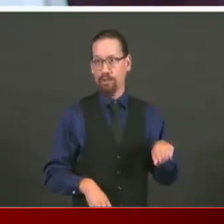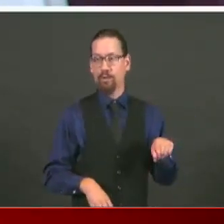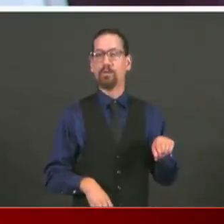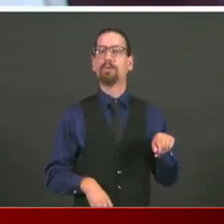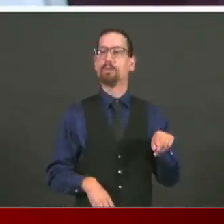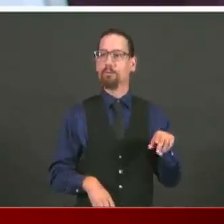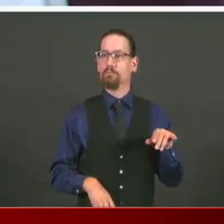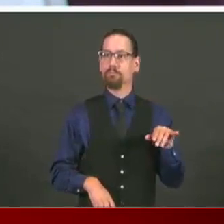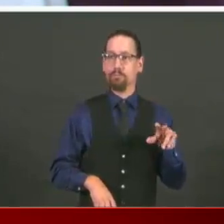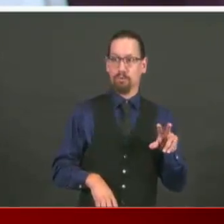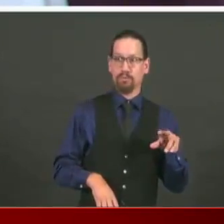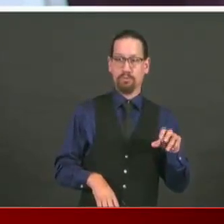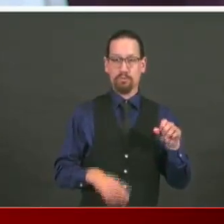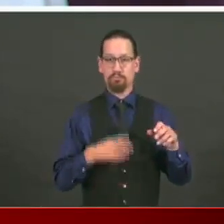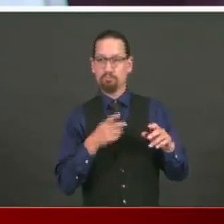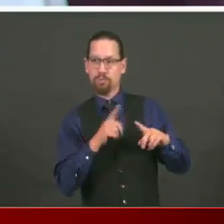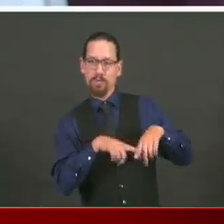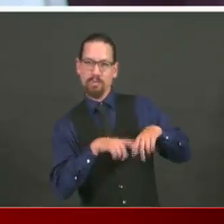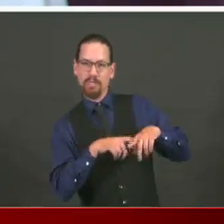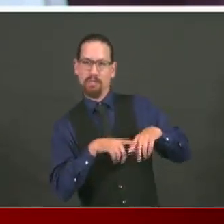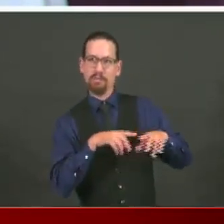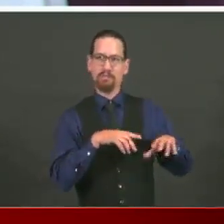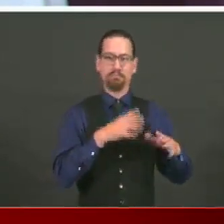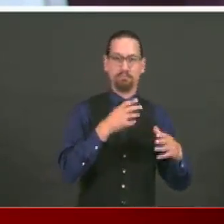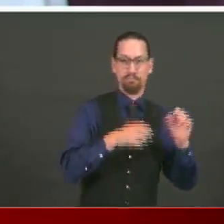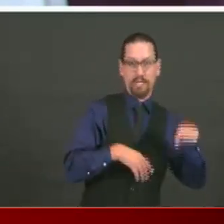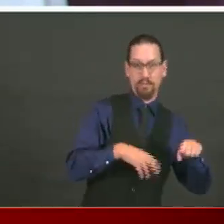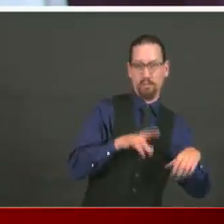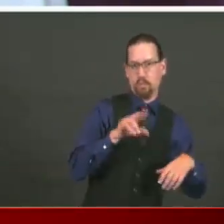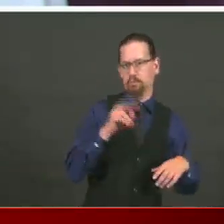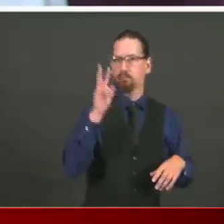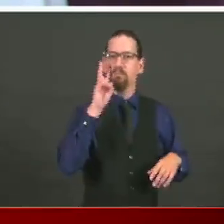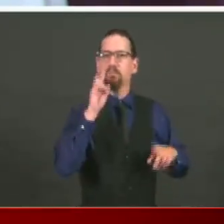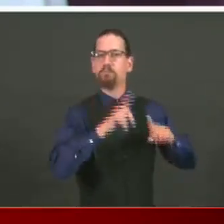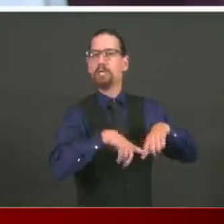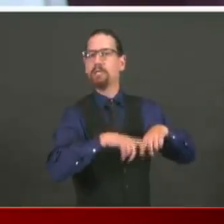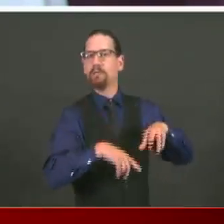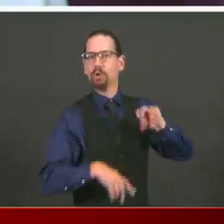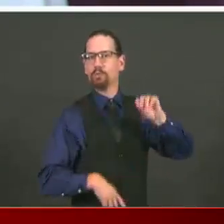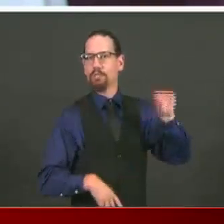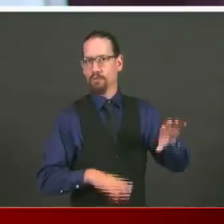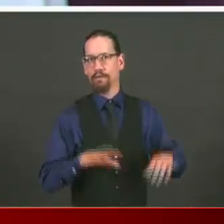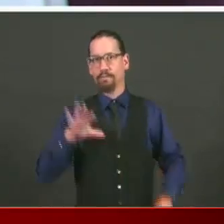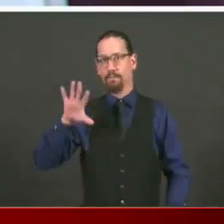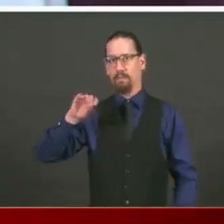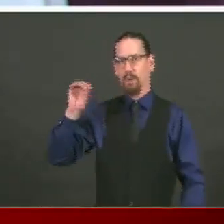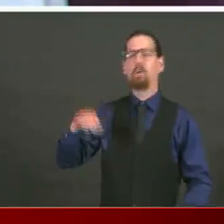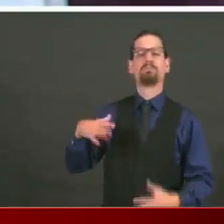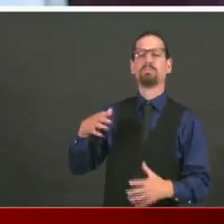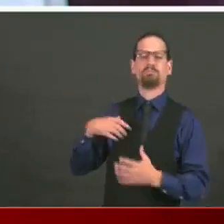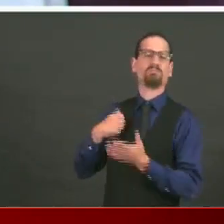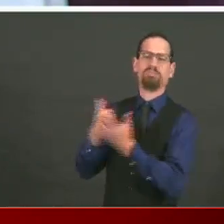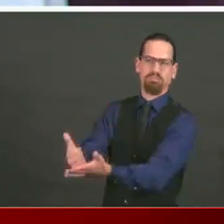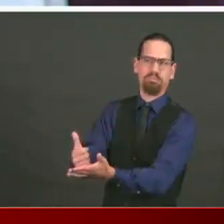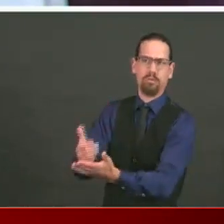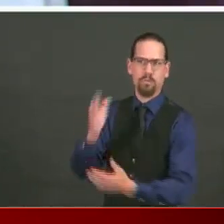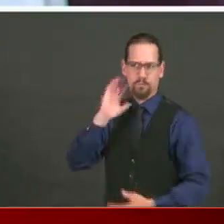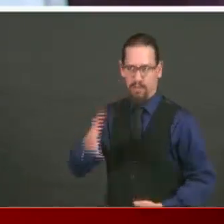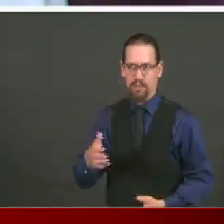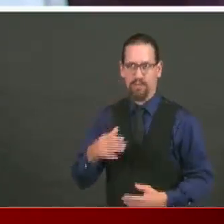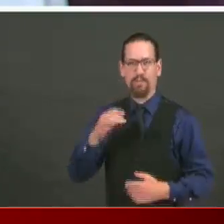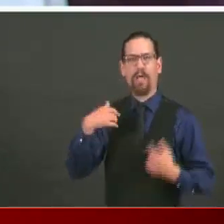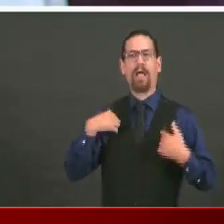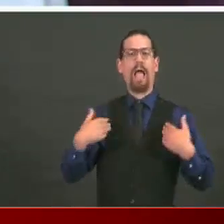requisite time period. The dollars flow. So there is an algorithm, in fact, that for the most part carries this